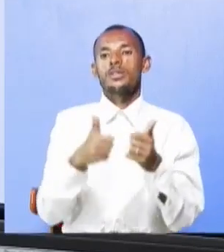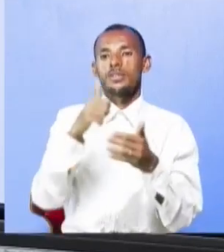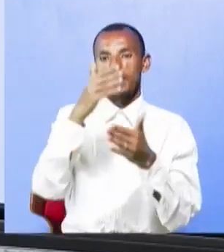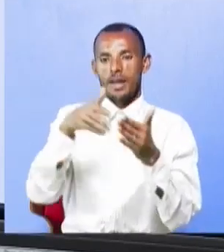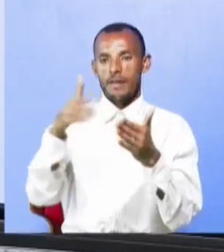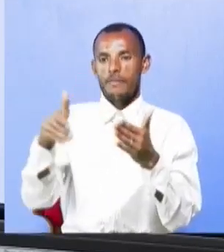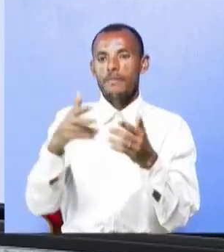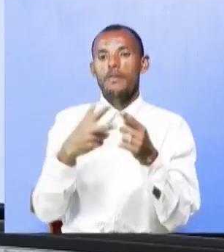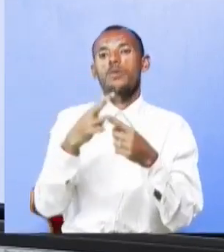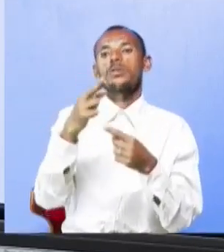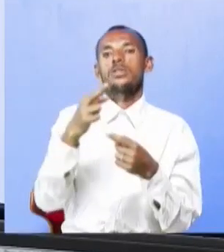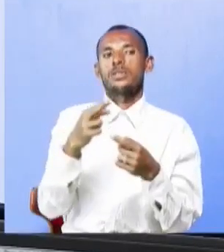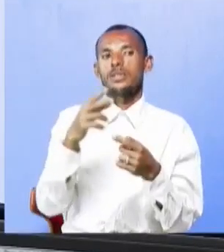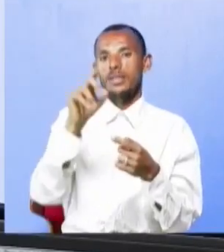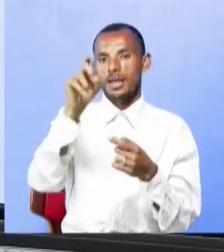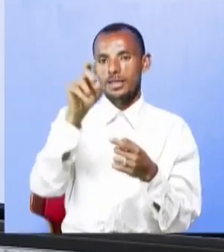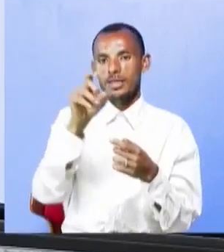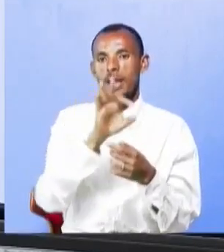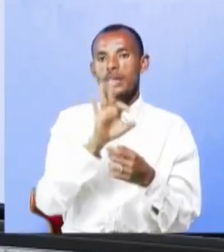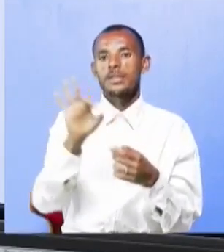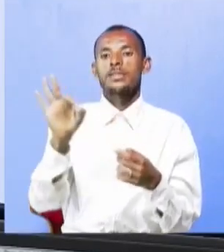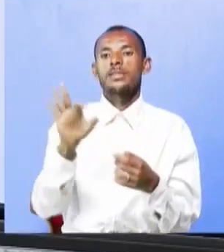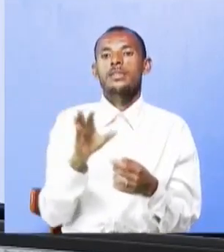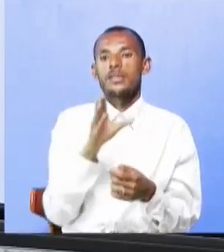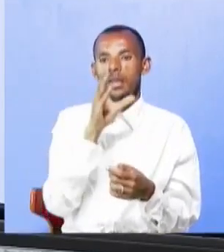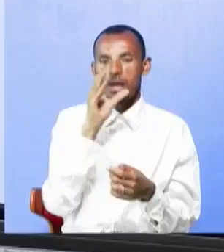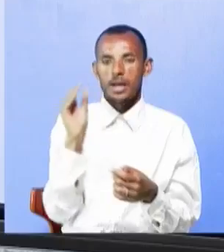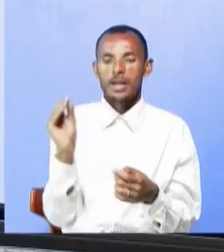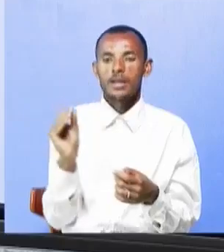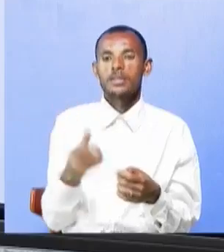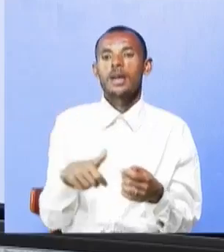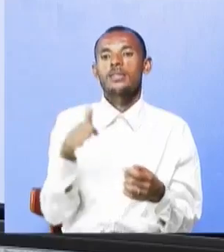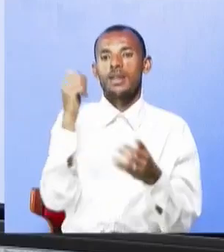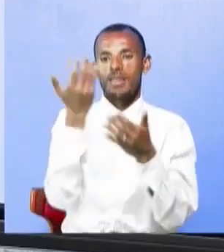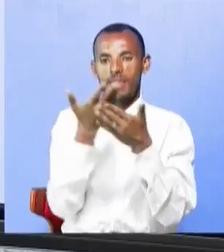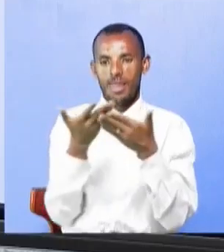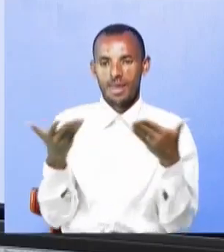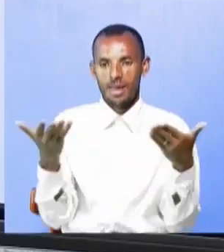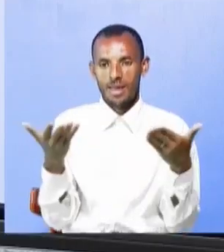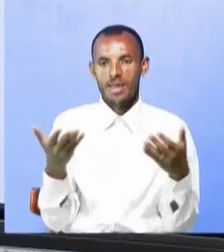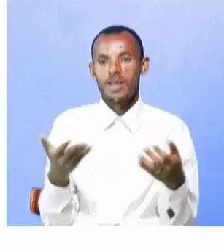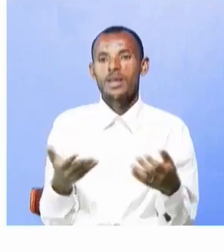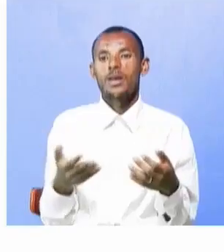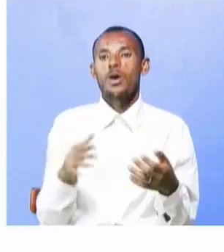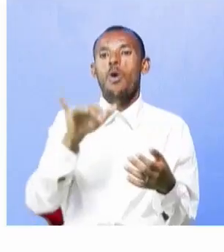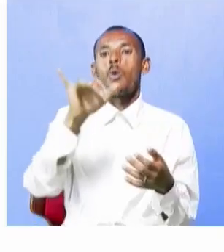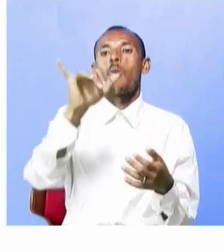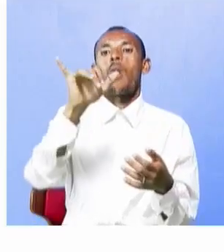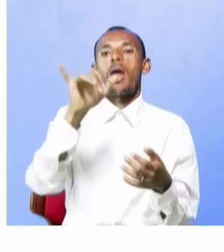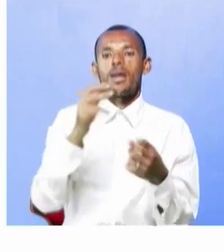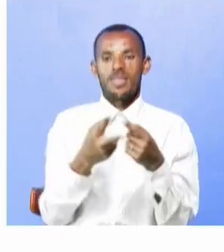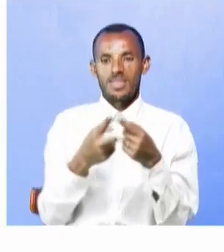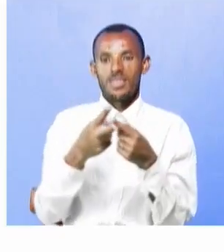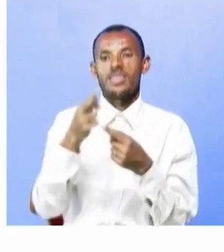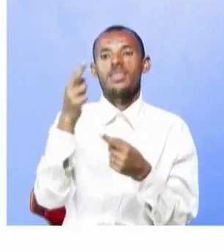graph crosses the x-axis. The other thing is the